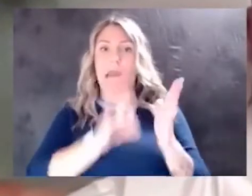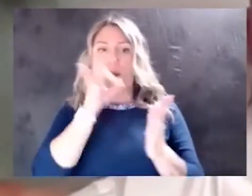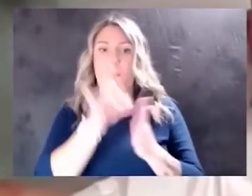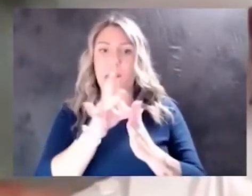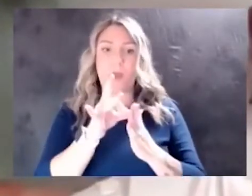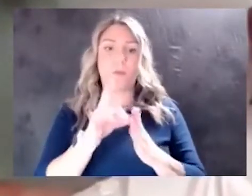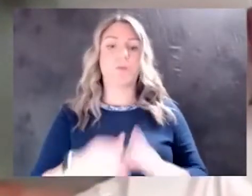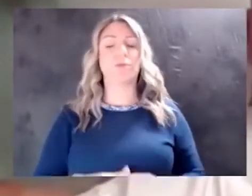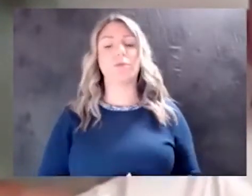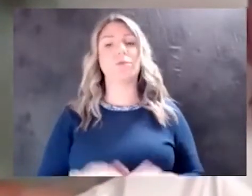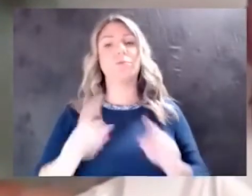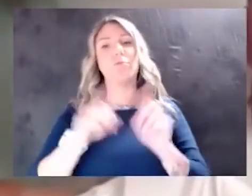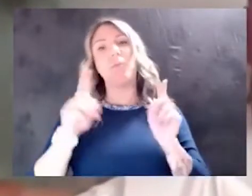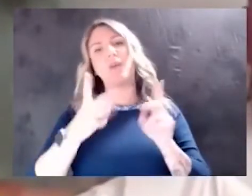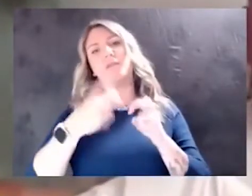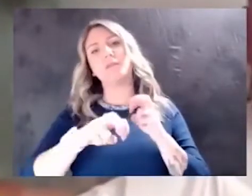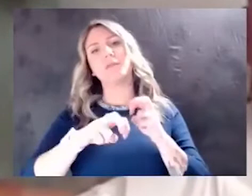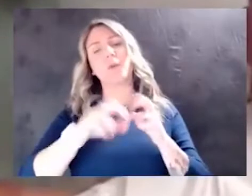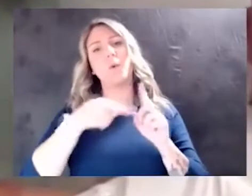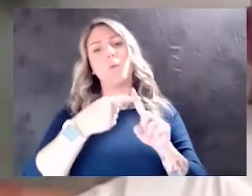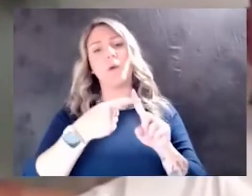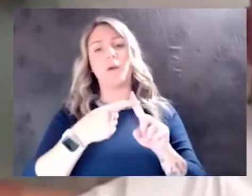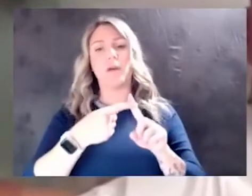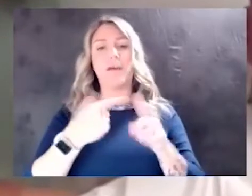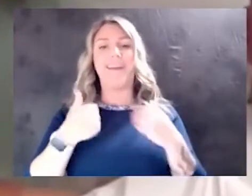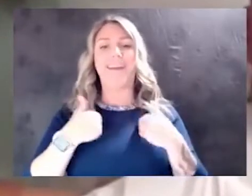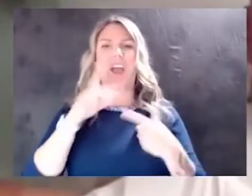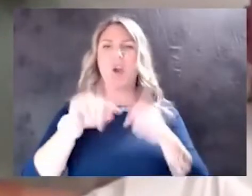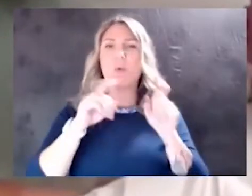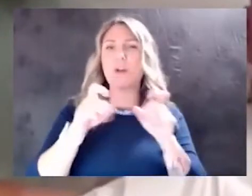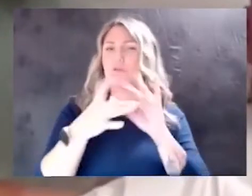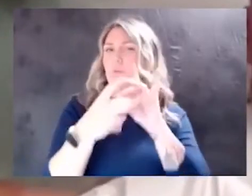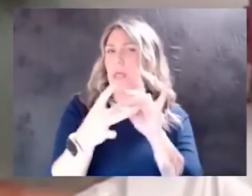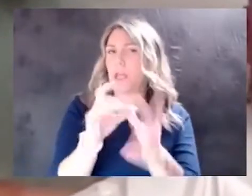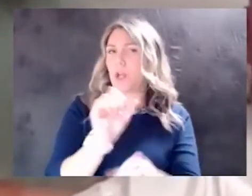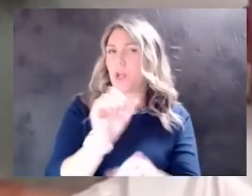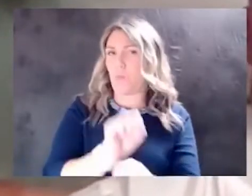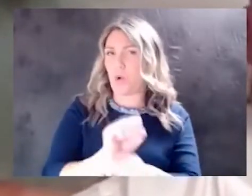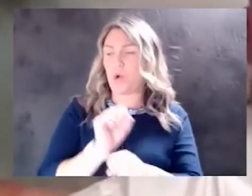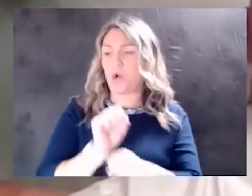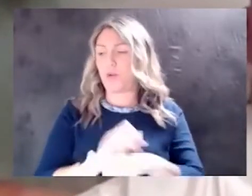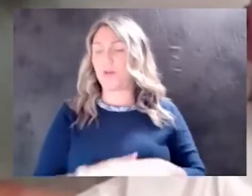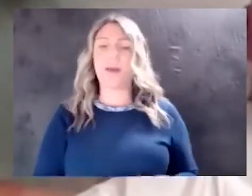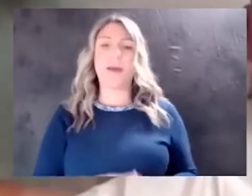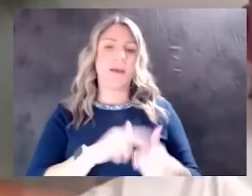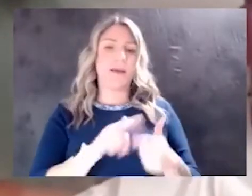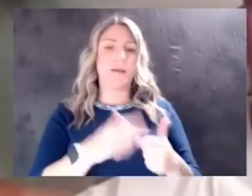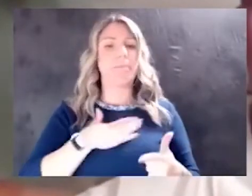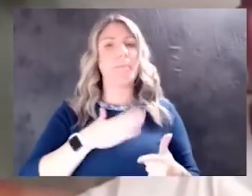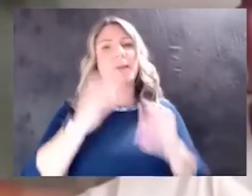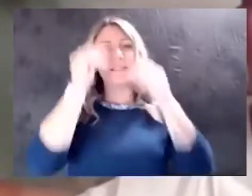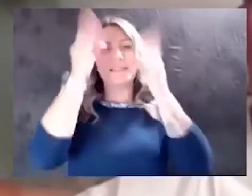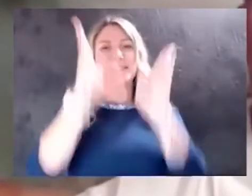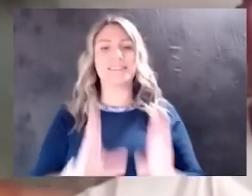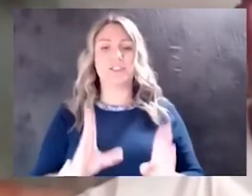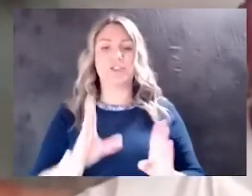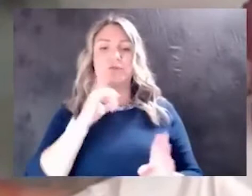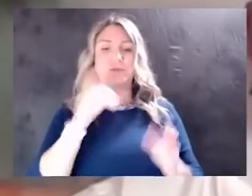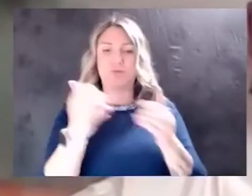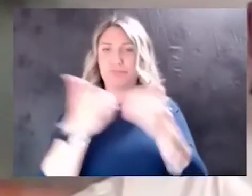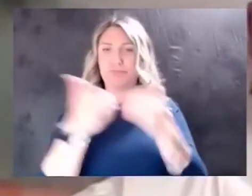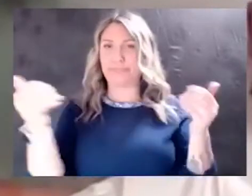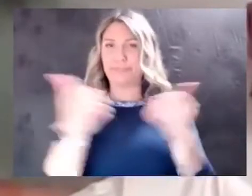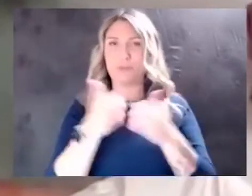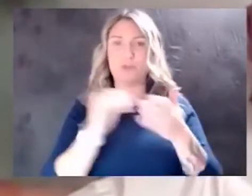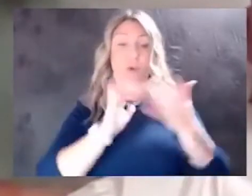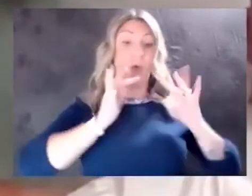the difficulty came whenever I had like questions about the work, and my teachers were split, so they were doing online and